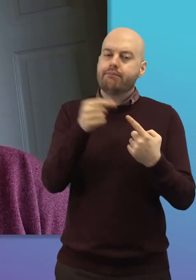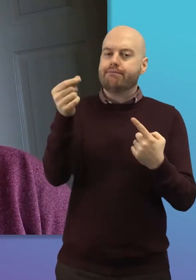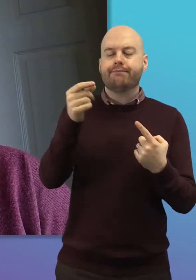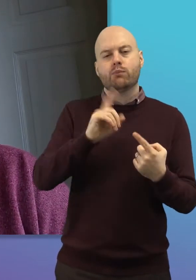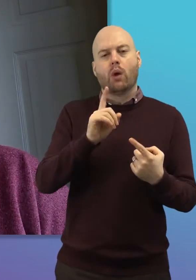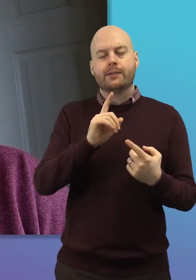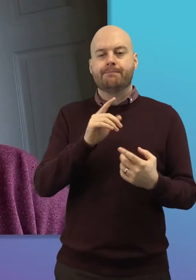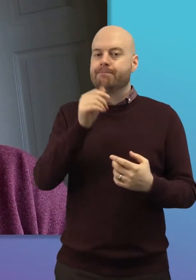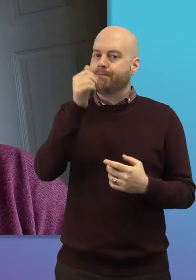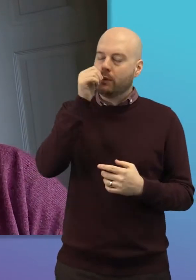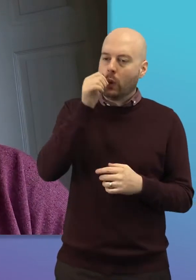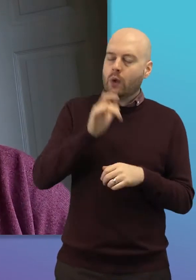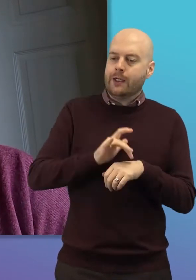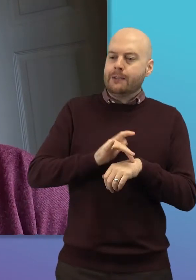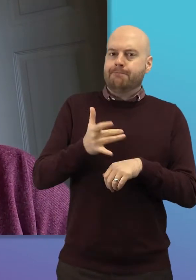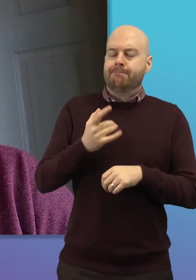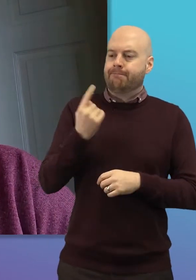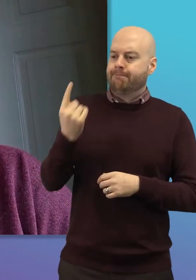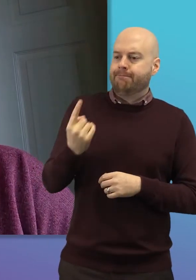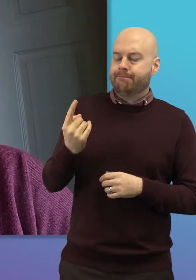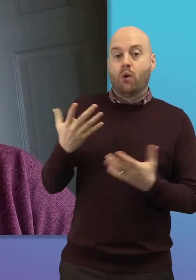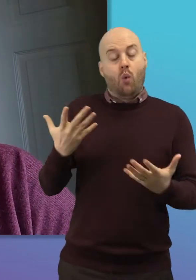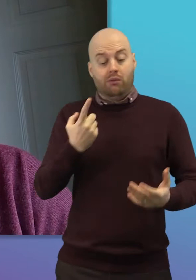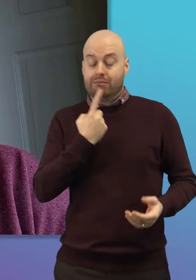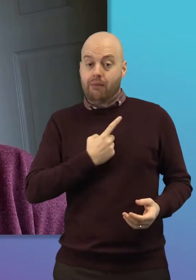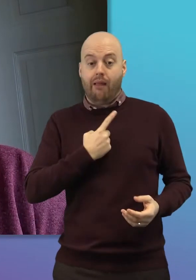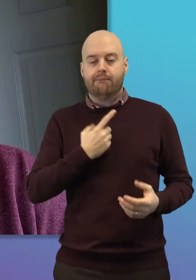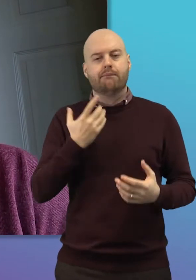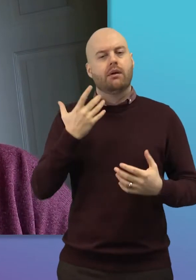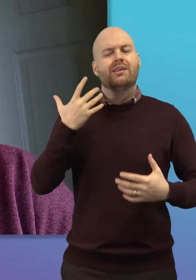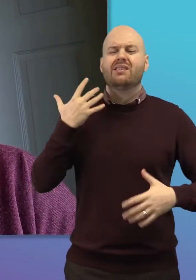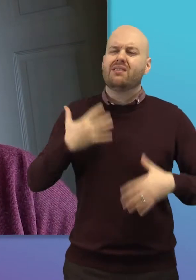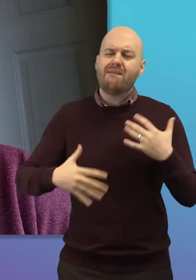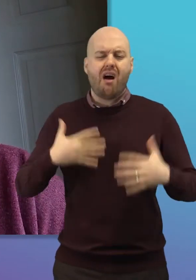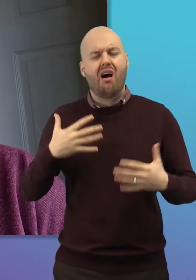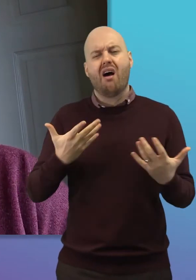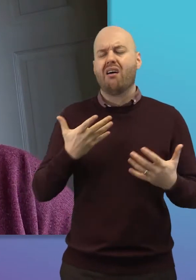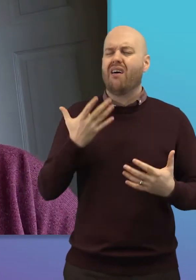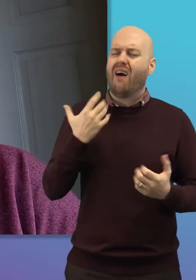of self and others with a deep wish and commitment to relieve that suffering.